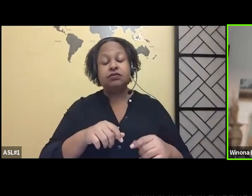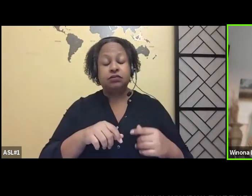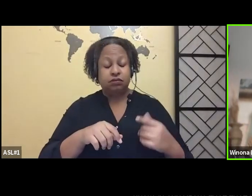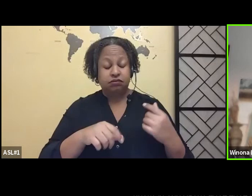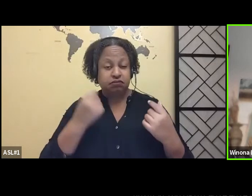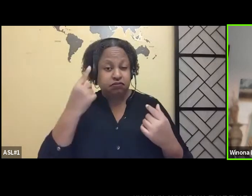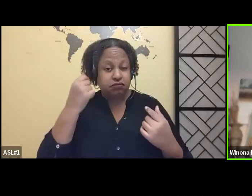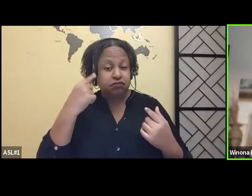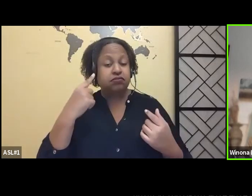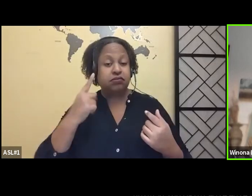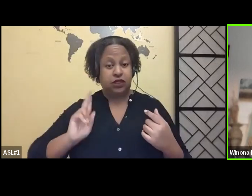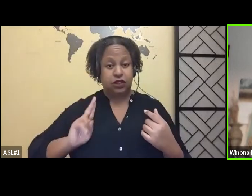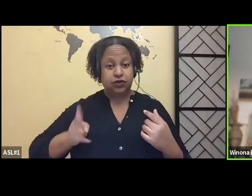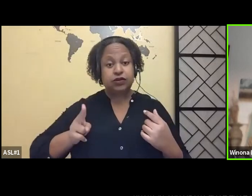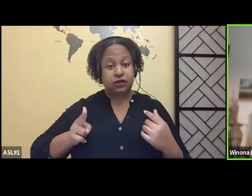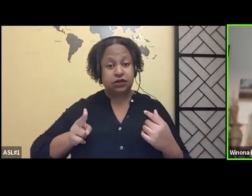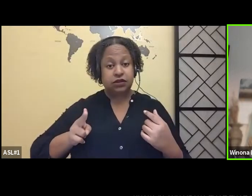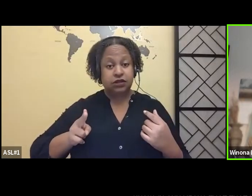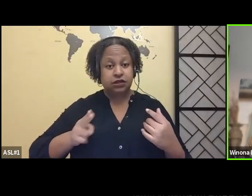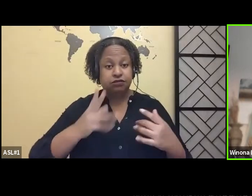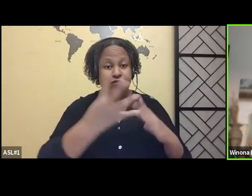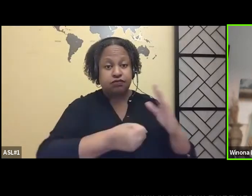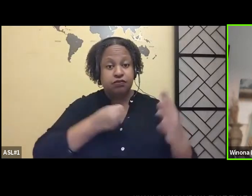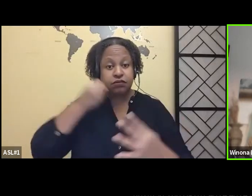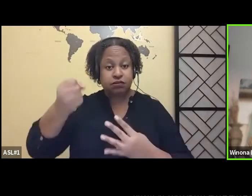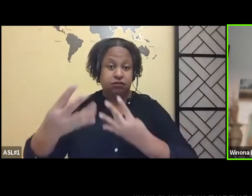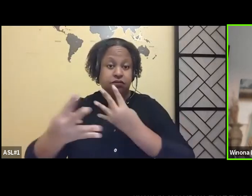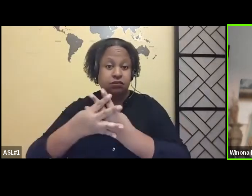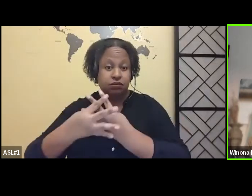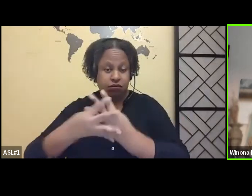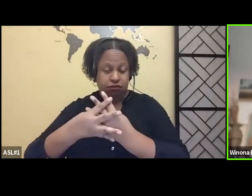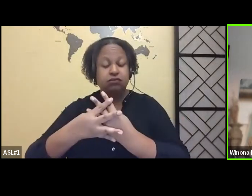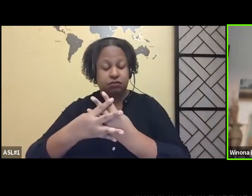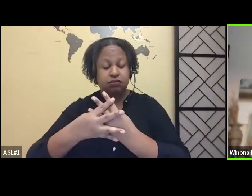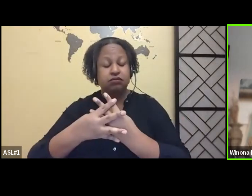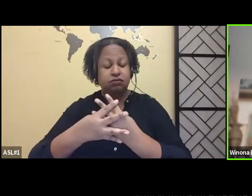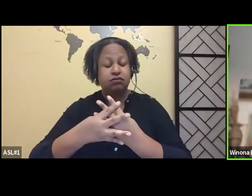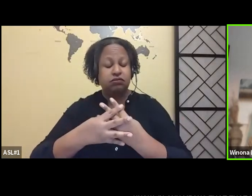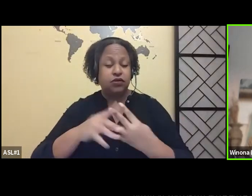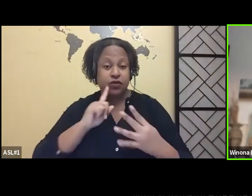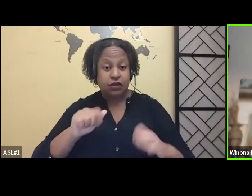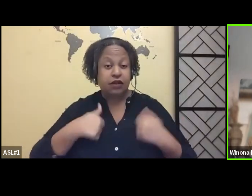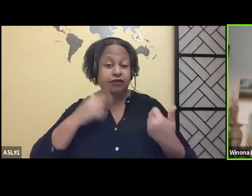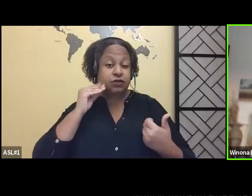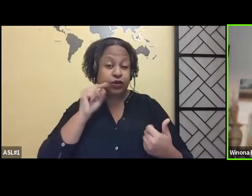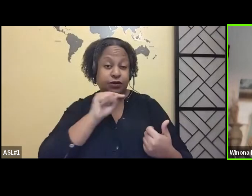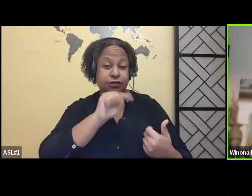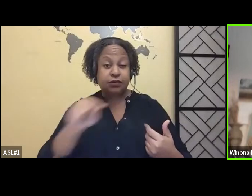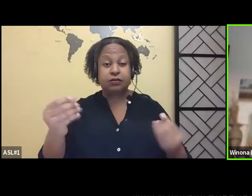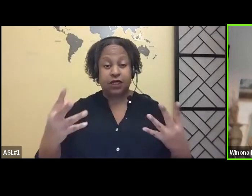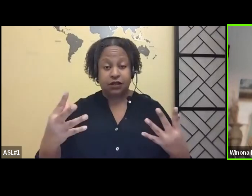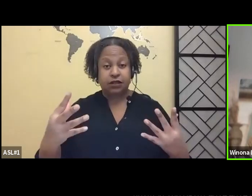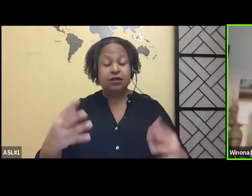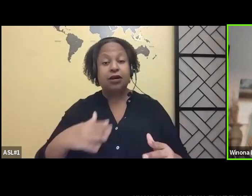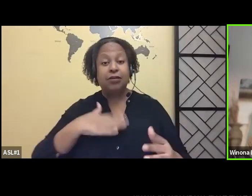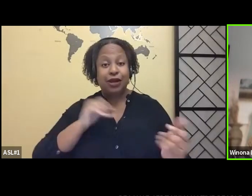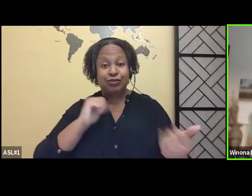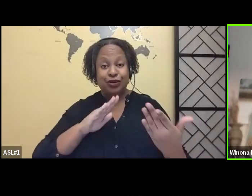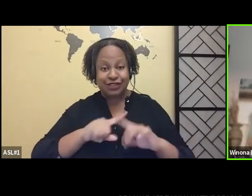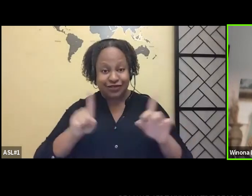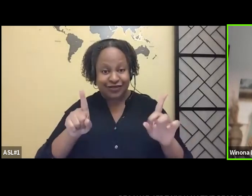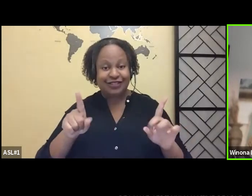of incarceration. So I took kind of a different approach. I'm kind of a girl who works